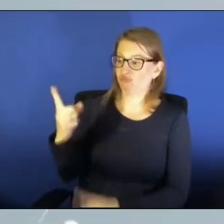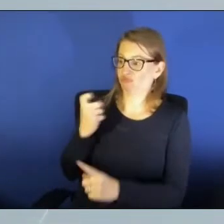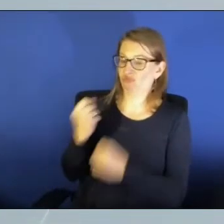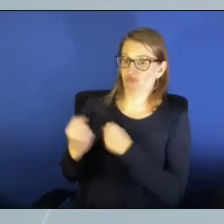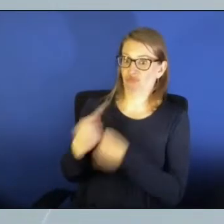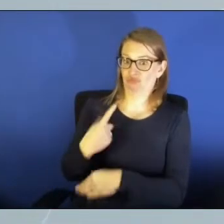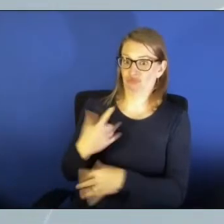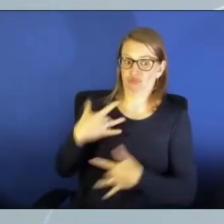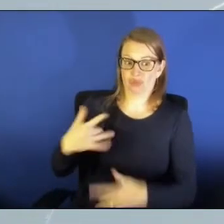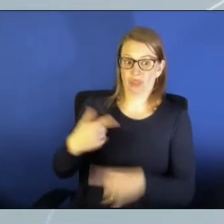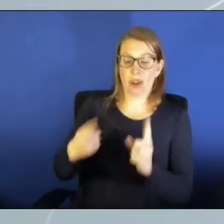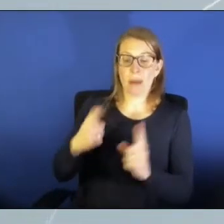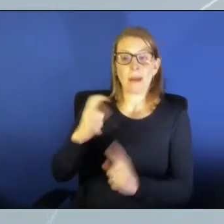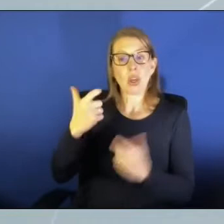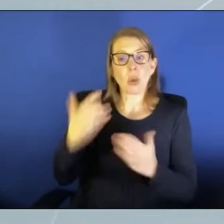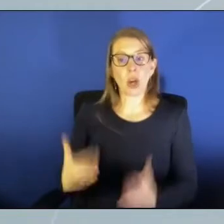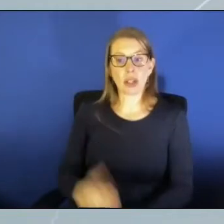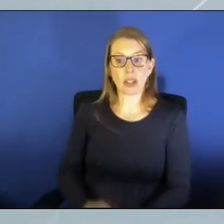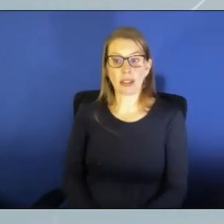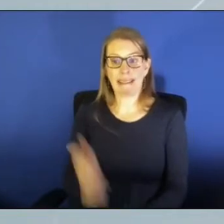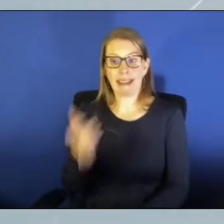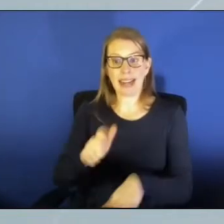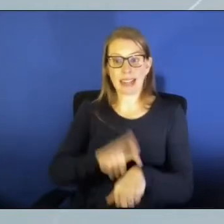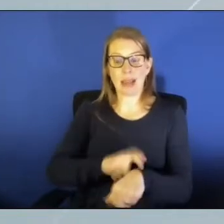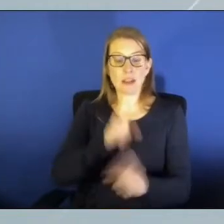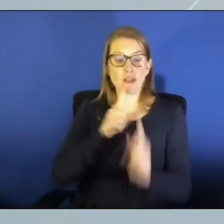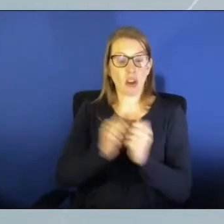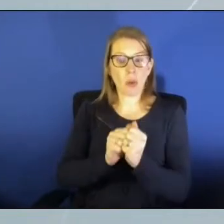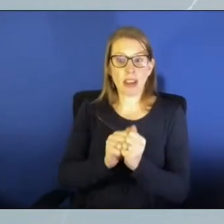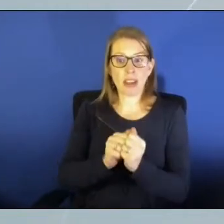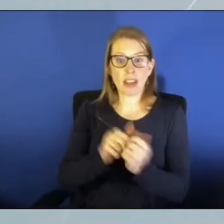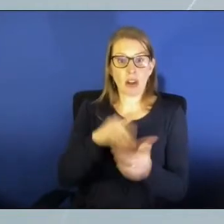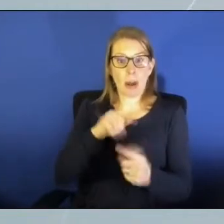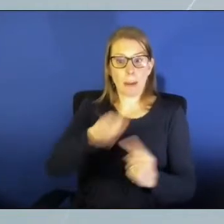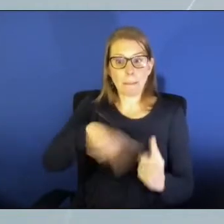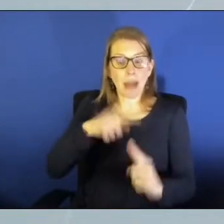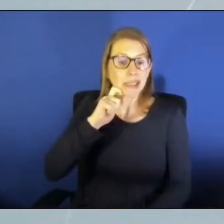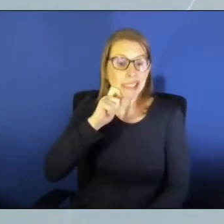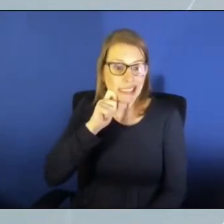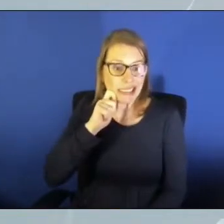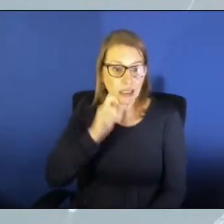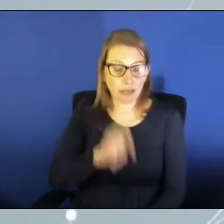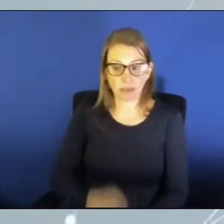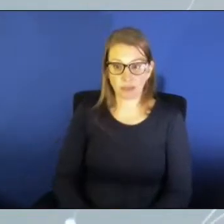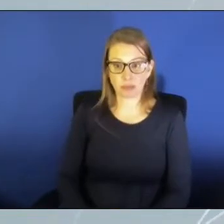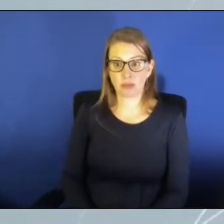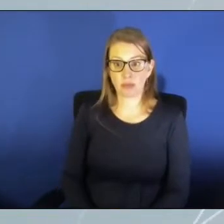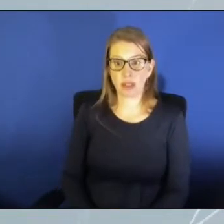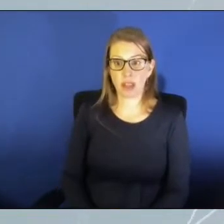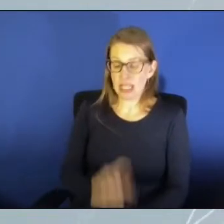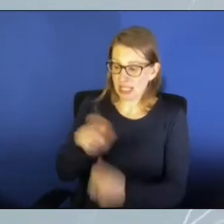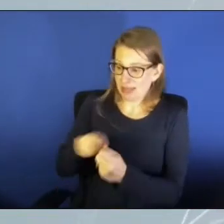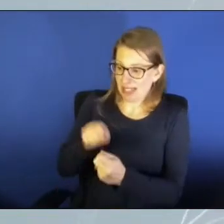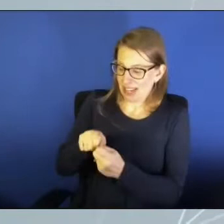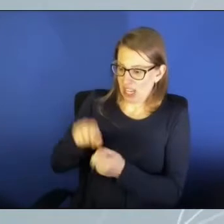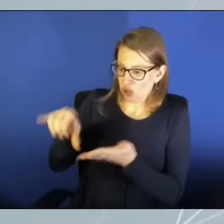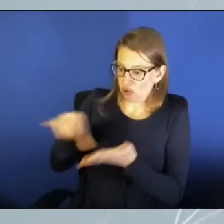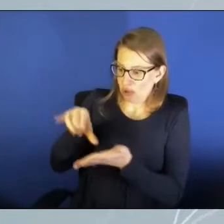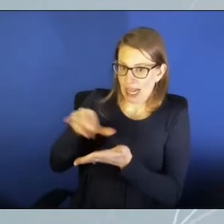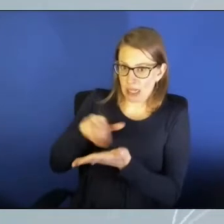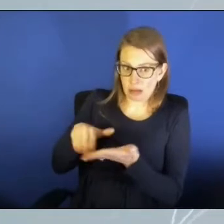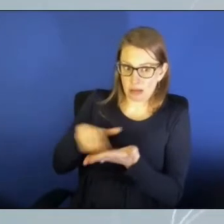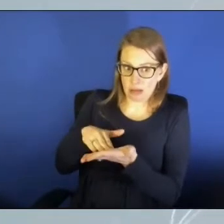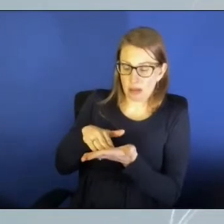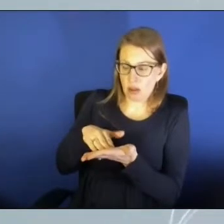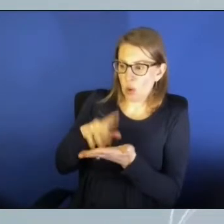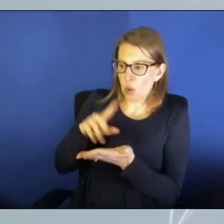this question anytime we talk to a doctor about the skin, is there a certain ingredient we're supposed to be looking for when we get our sunscreen? And is